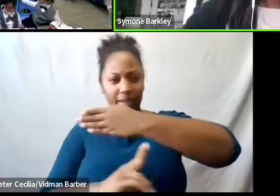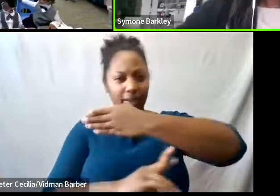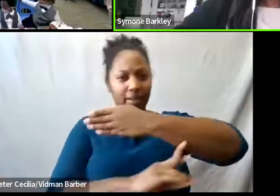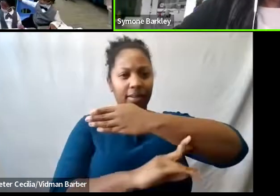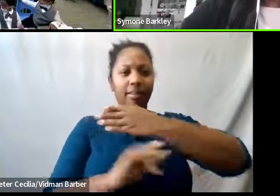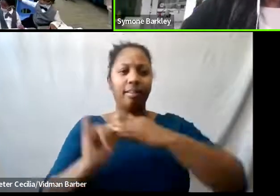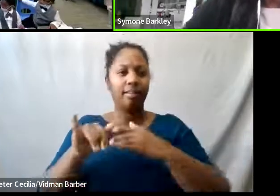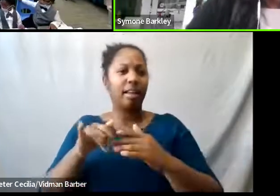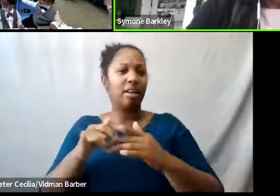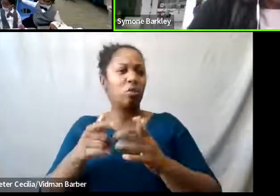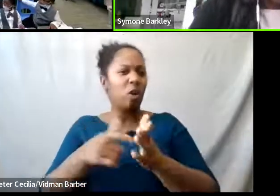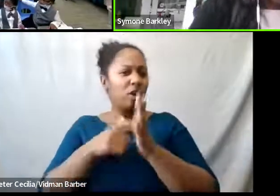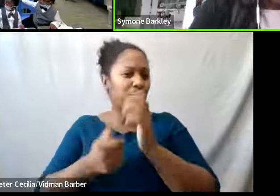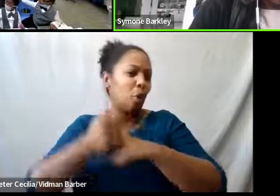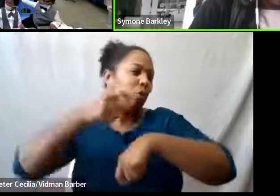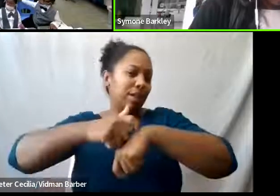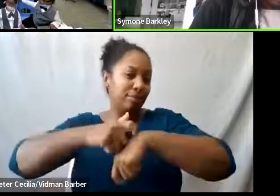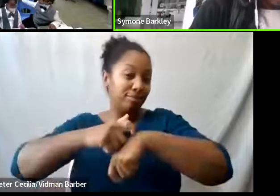Ready, everybody?